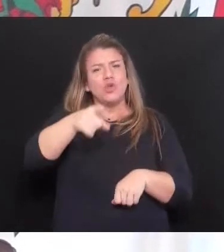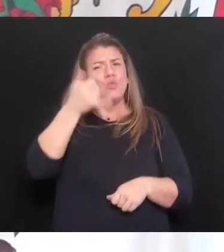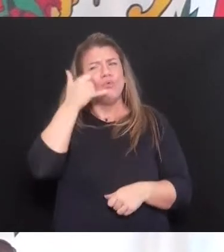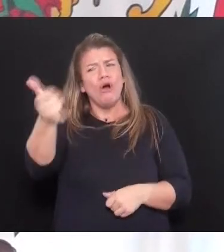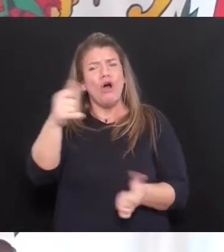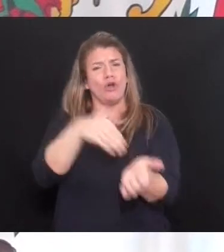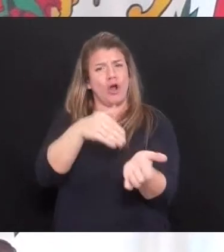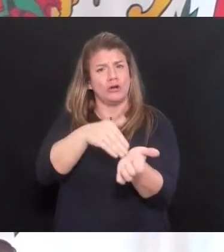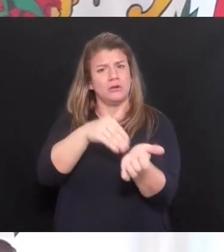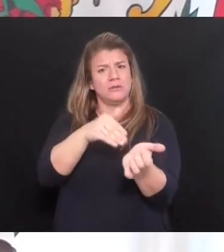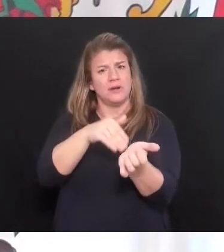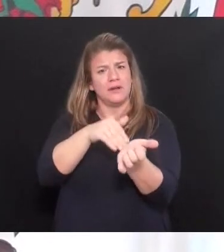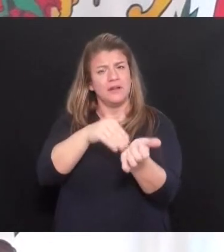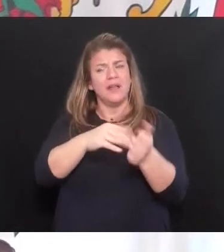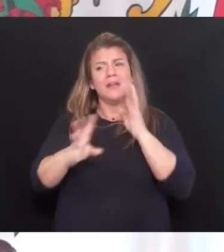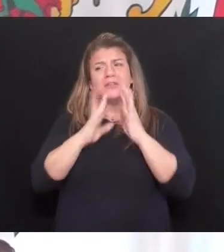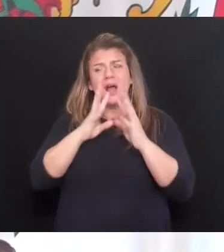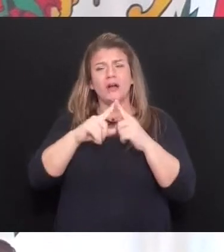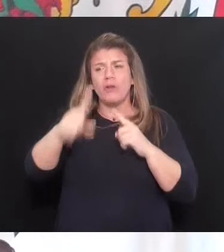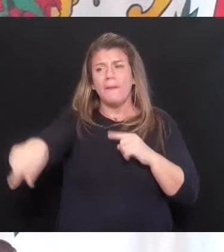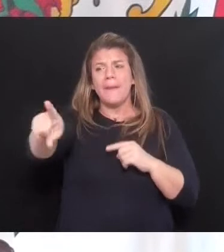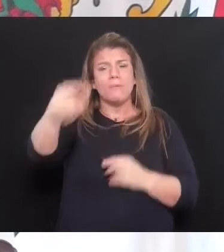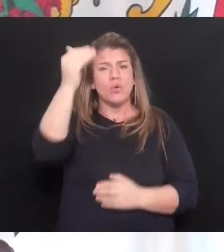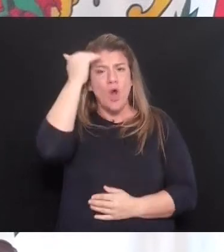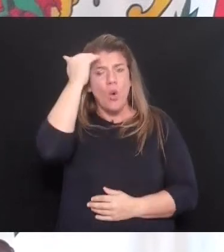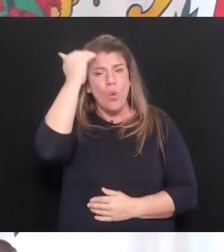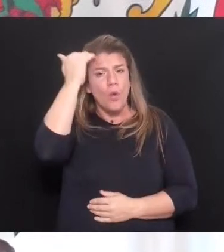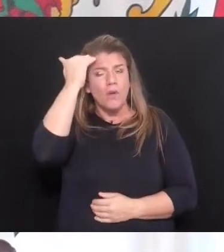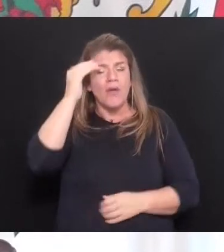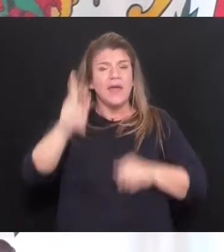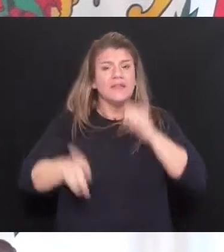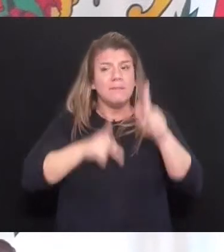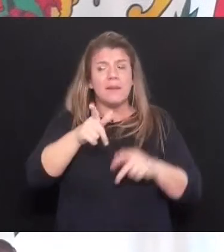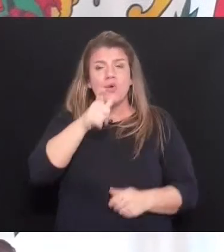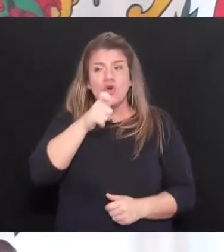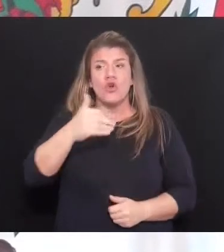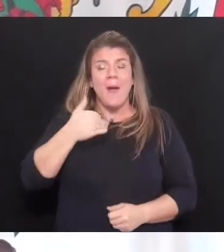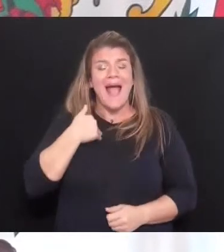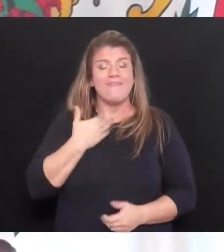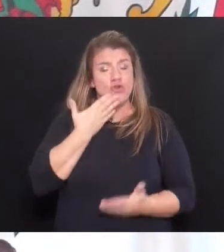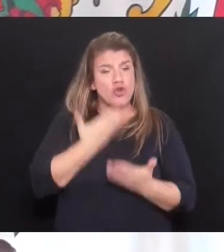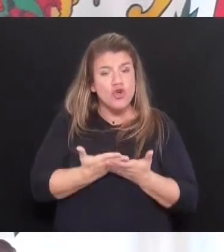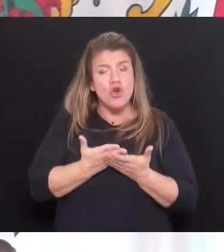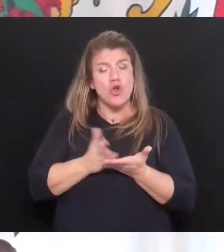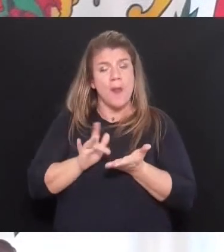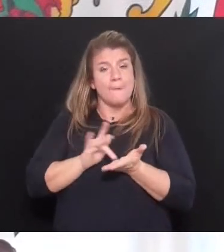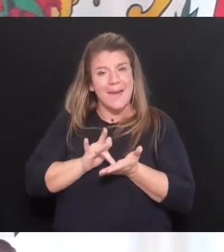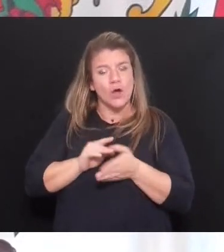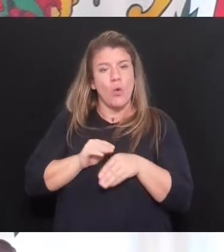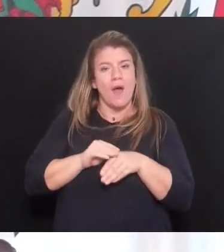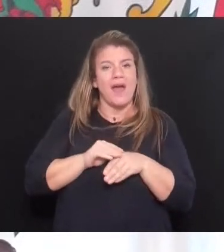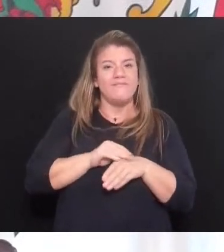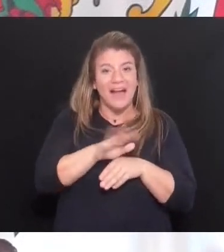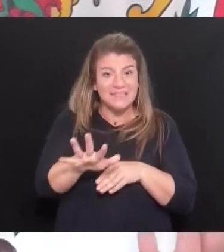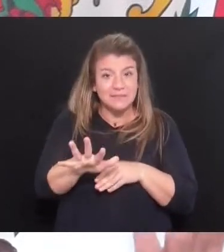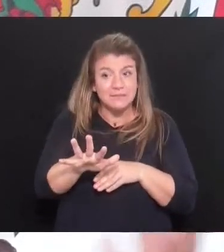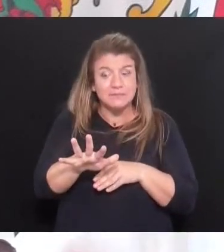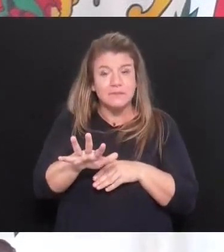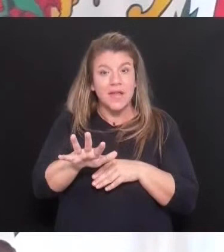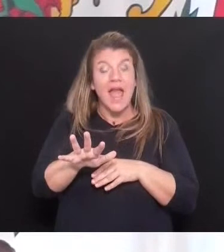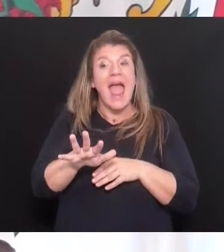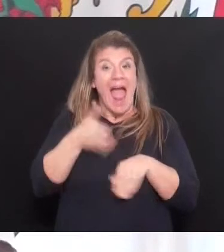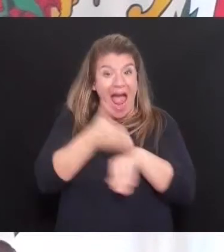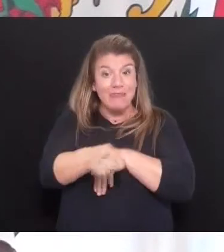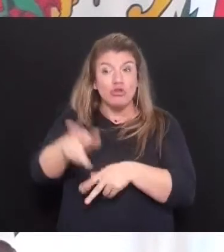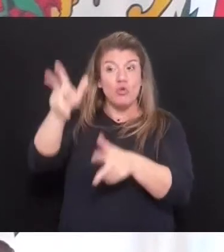to the people that know. Just talk to the people that have good medical advice. And then make a